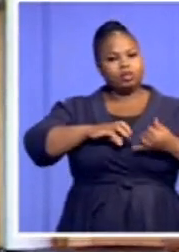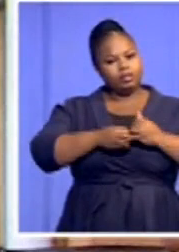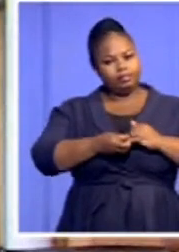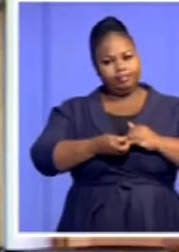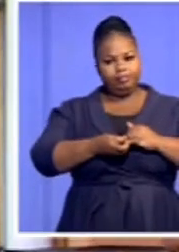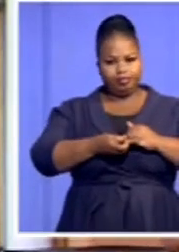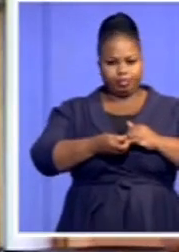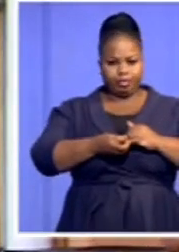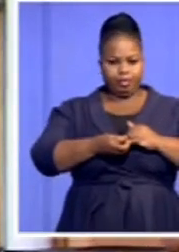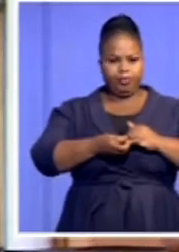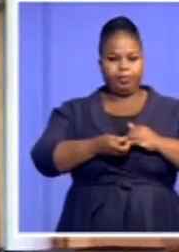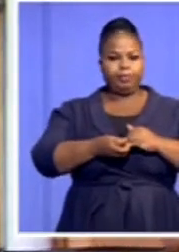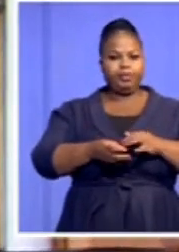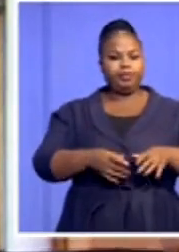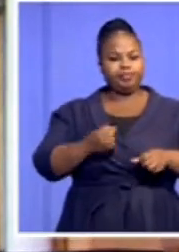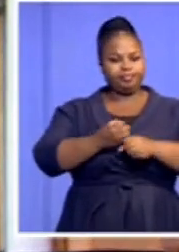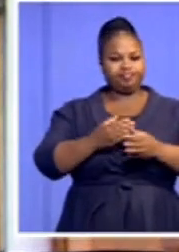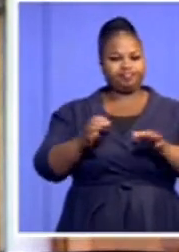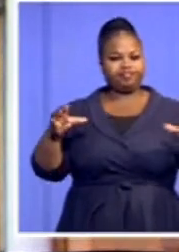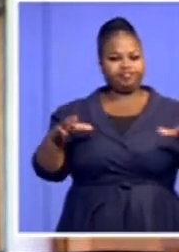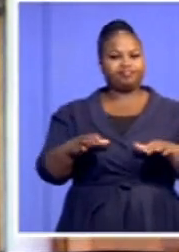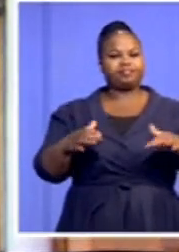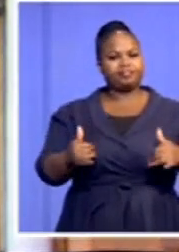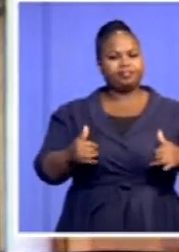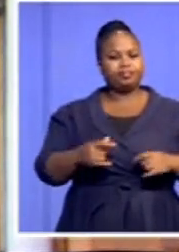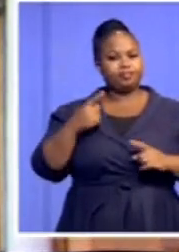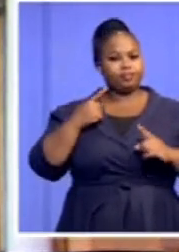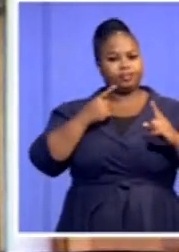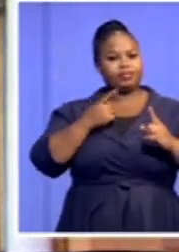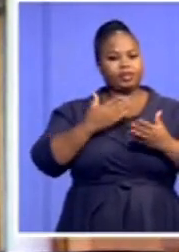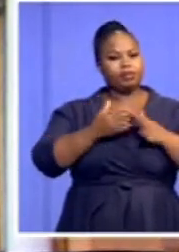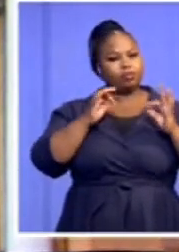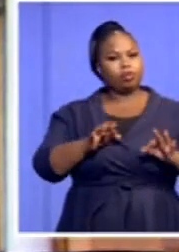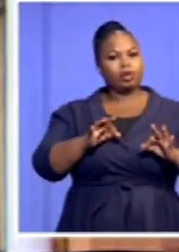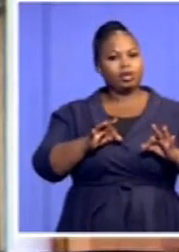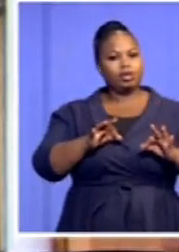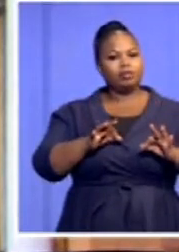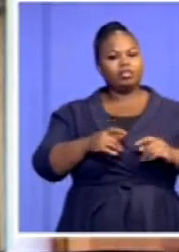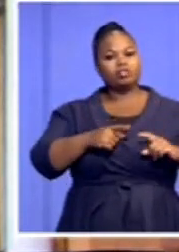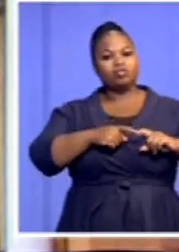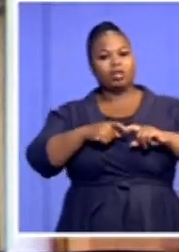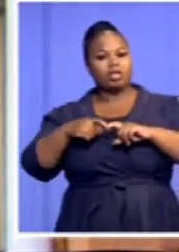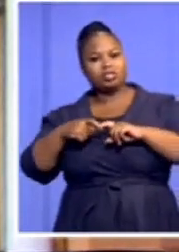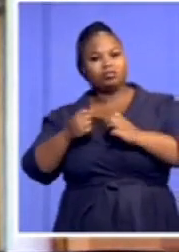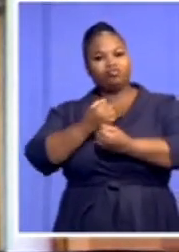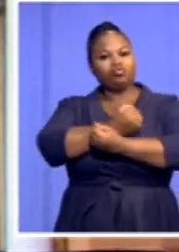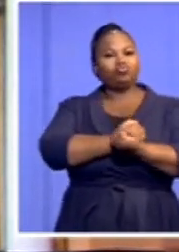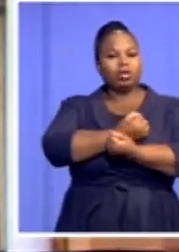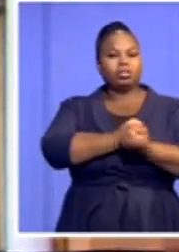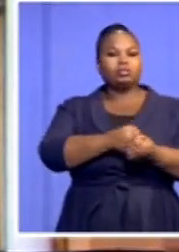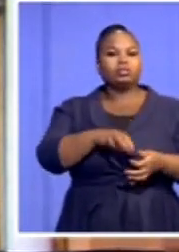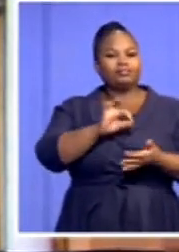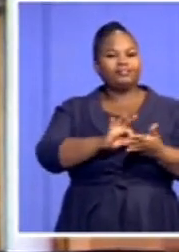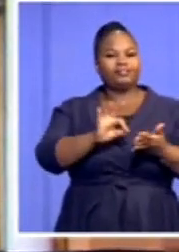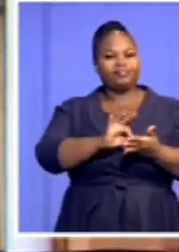themselves together and get in proper cranes and proper trucks to try and start moving away the